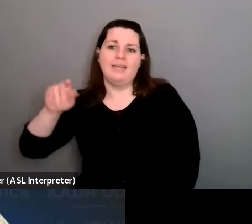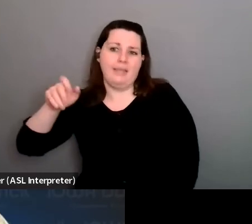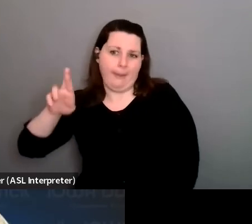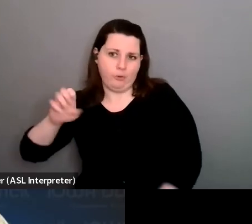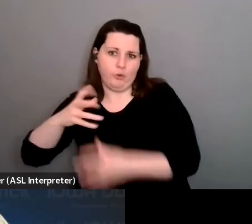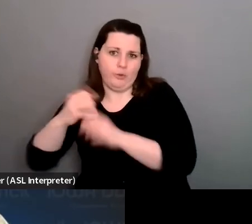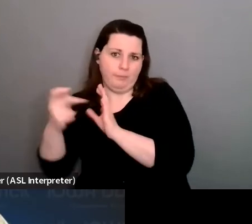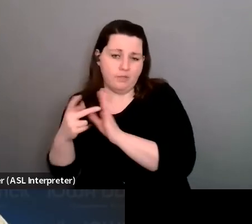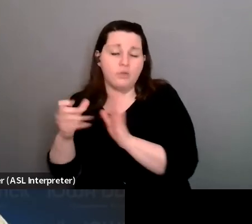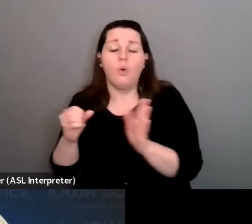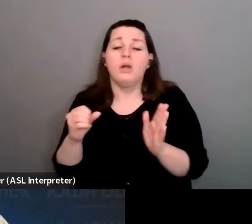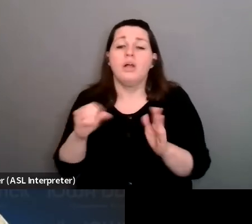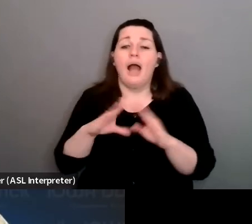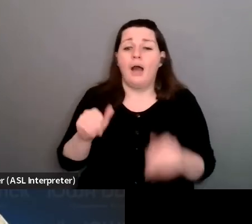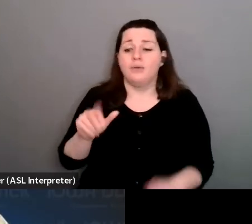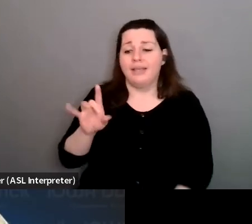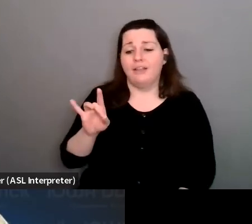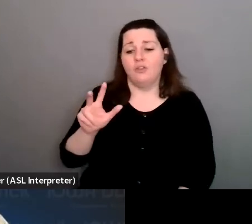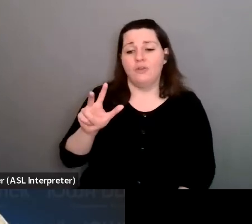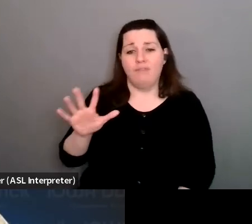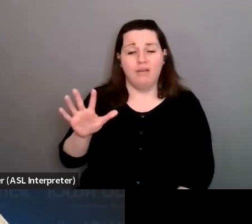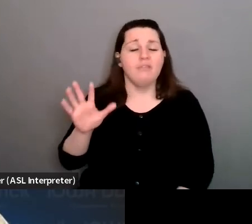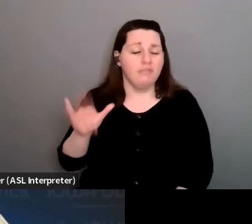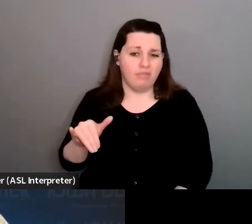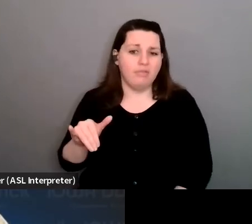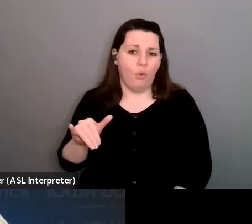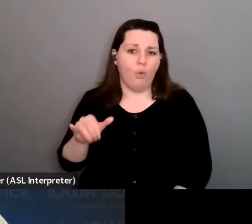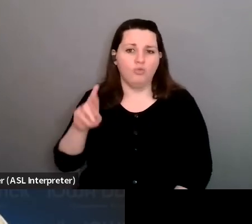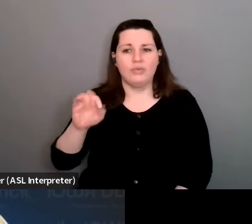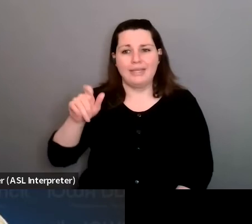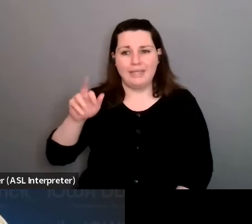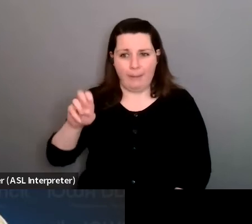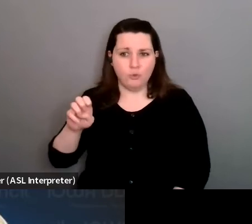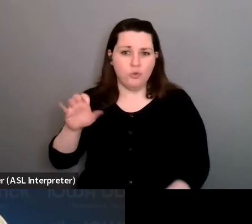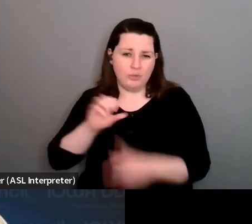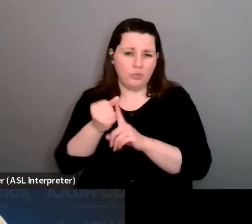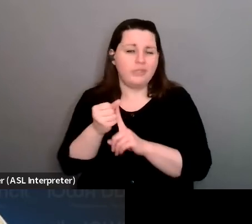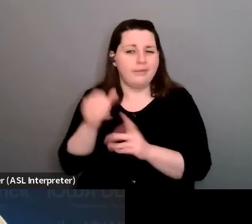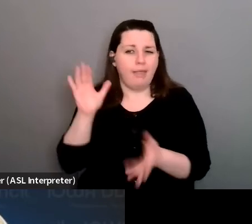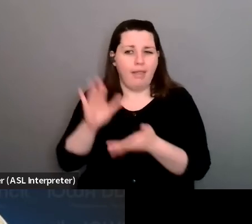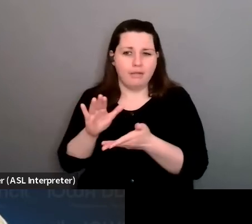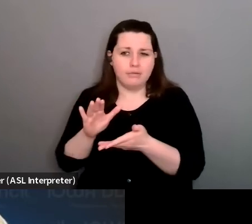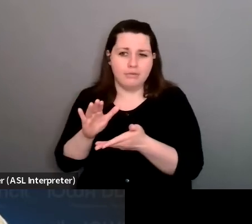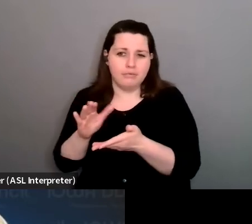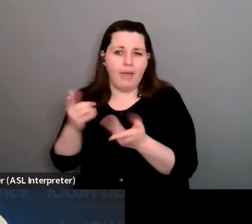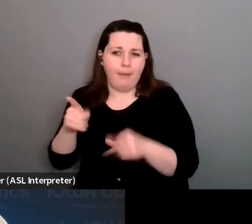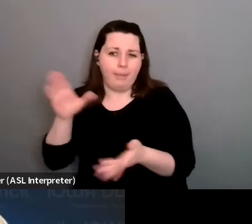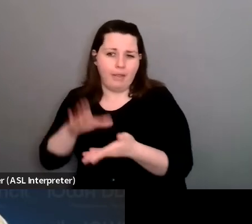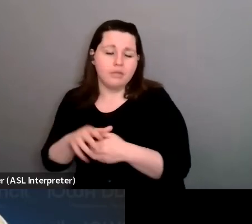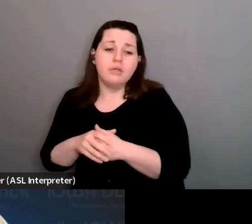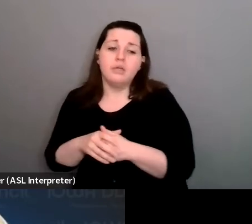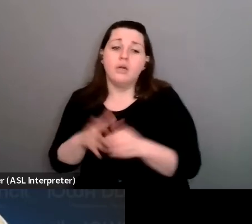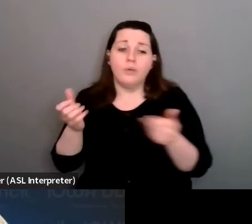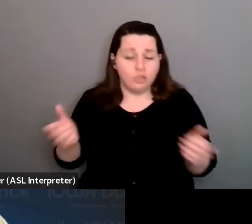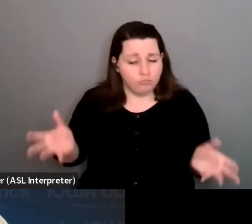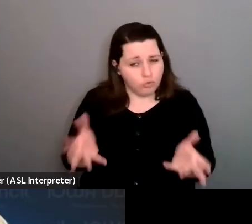File 835, those recapture circumstances have been reduced. We do, again, encourage everyone to consult